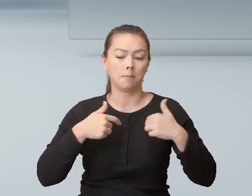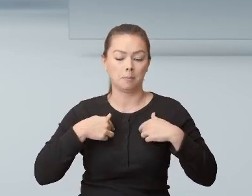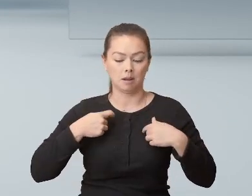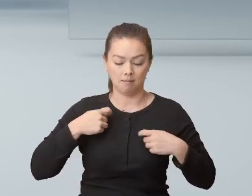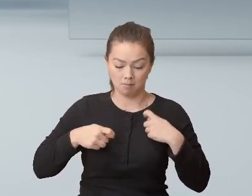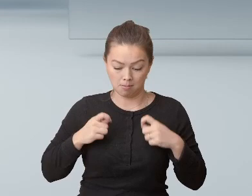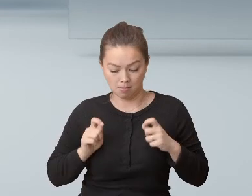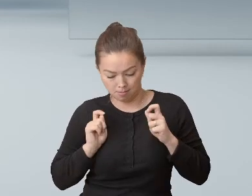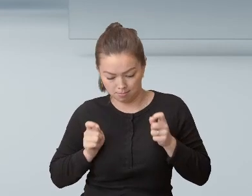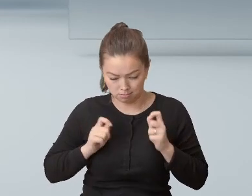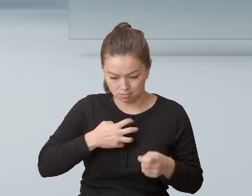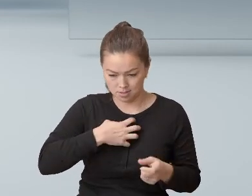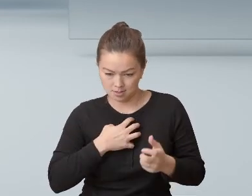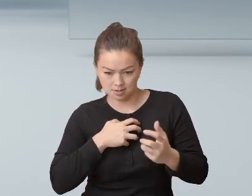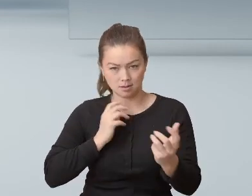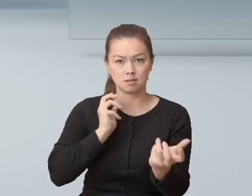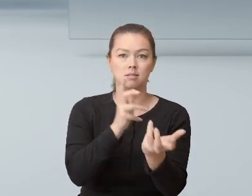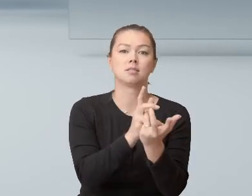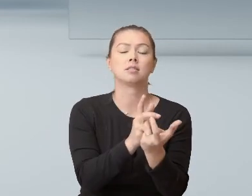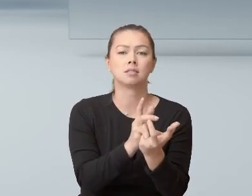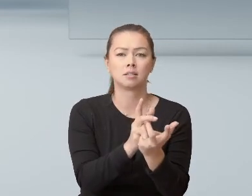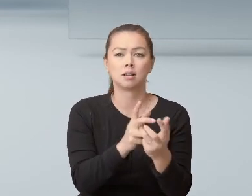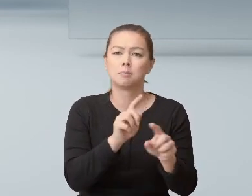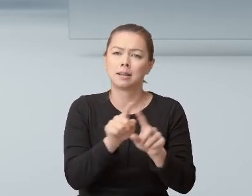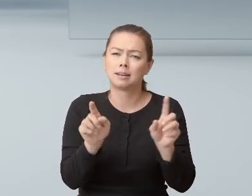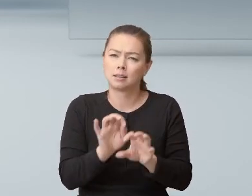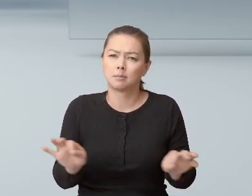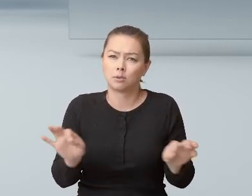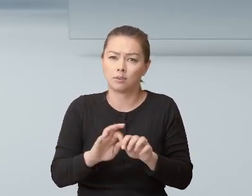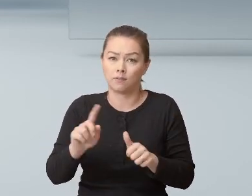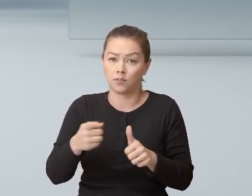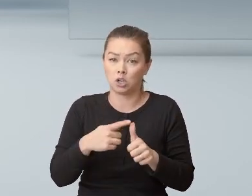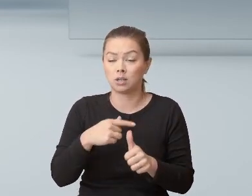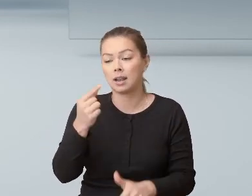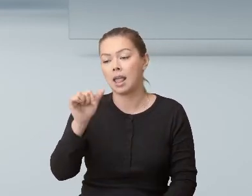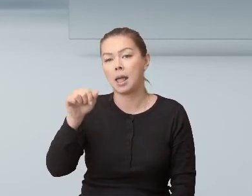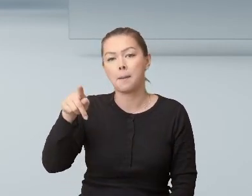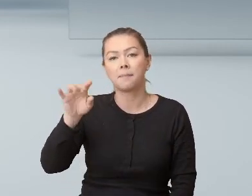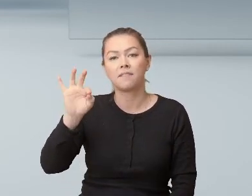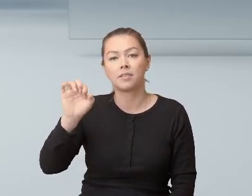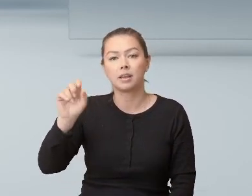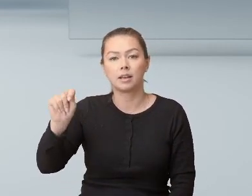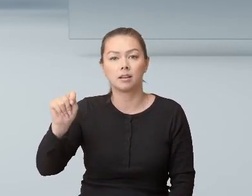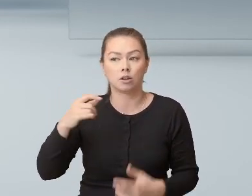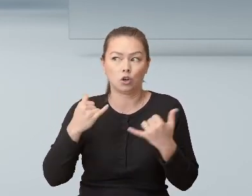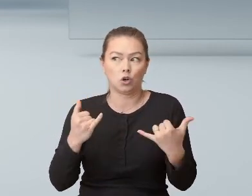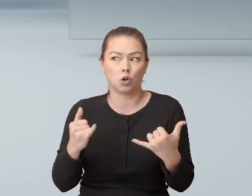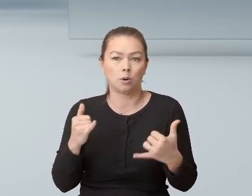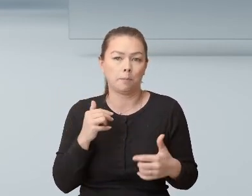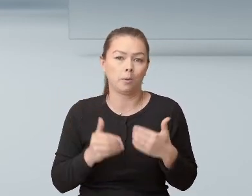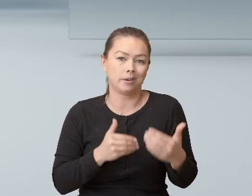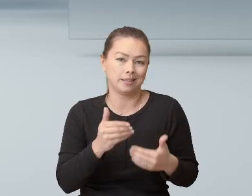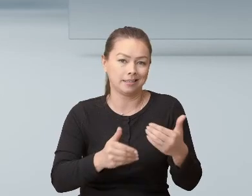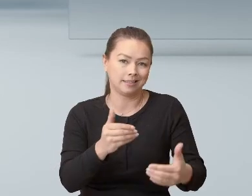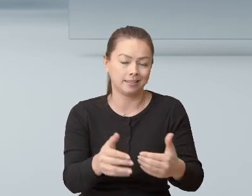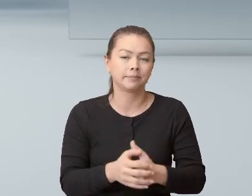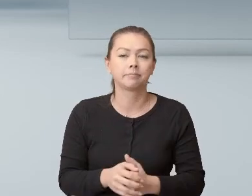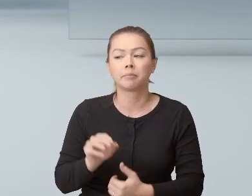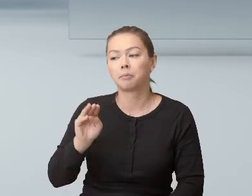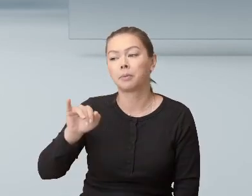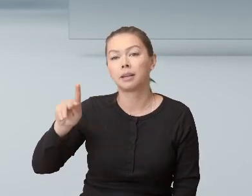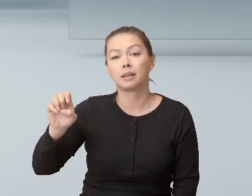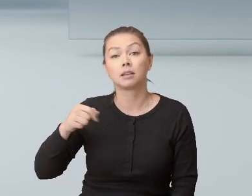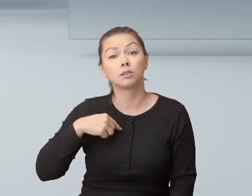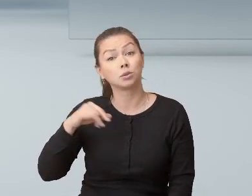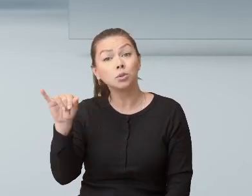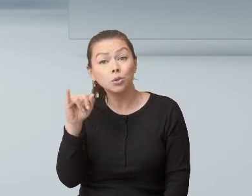solving that. It starts with that gap fit against the current processes. Yeah, and it's fast too. If you're gap fitting against a known entity, you can get right to the core